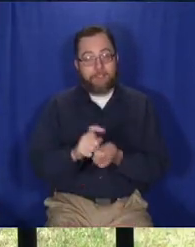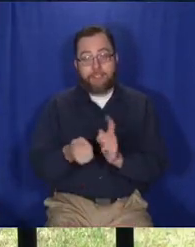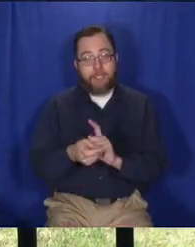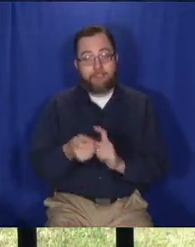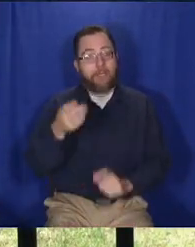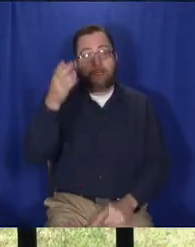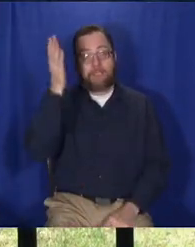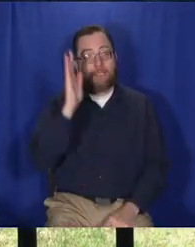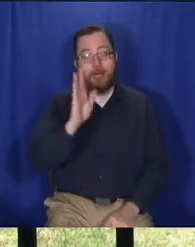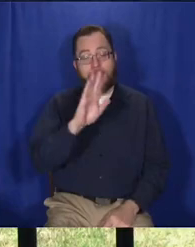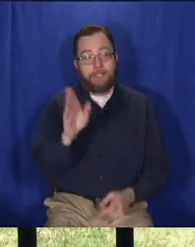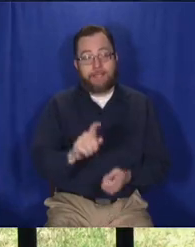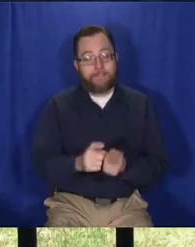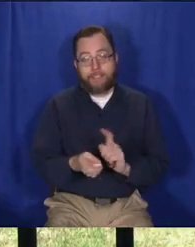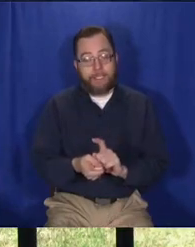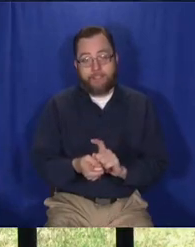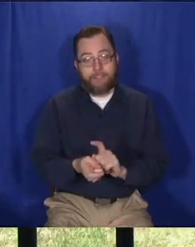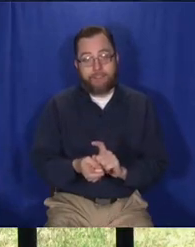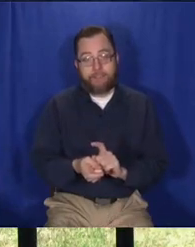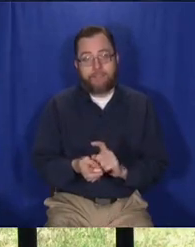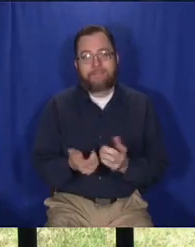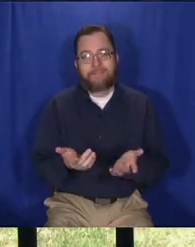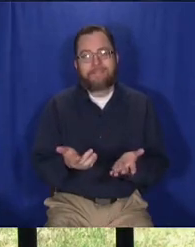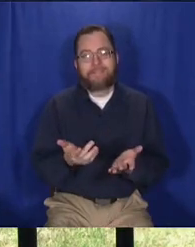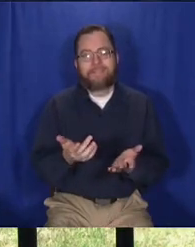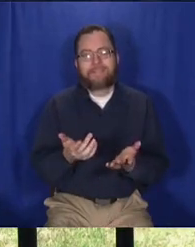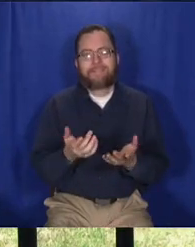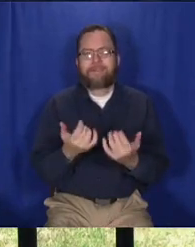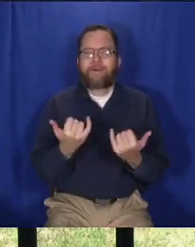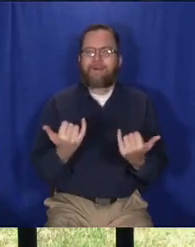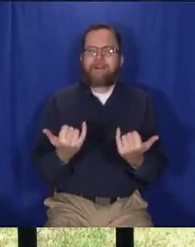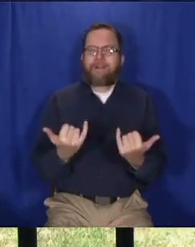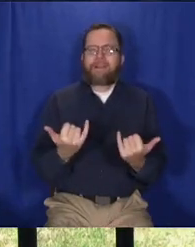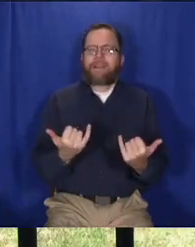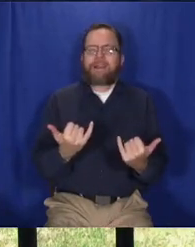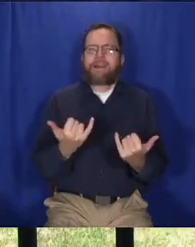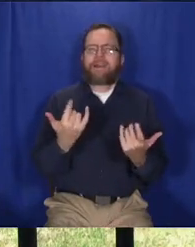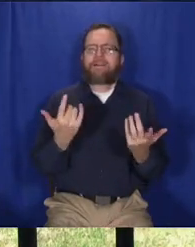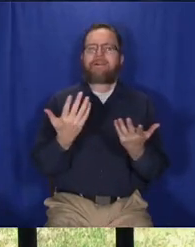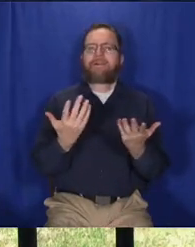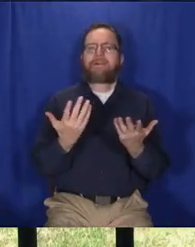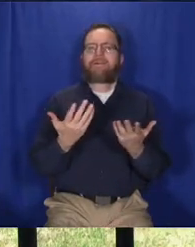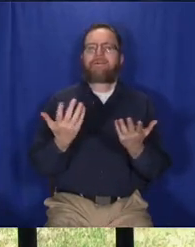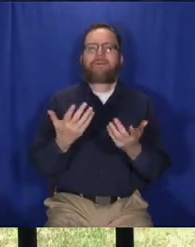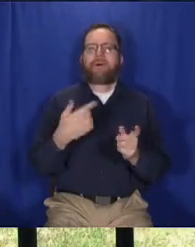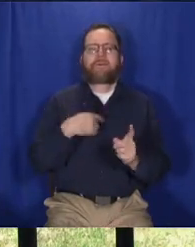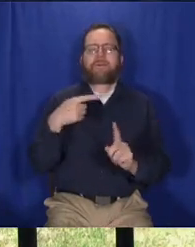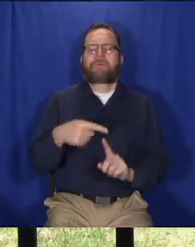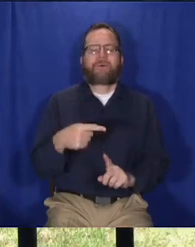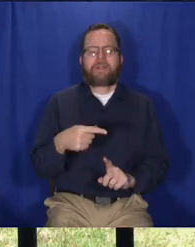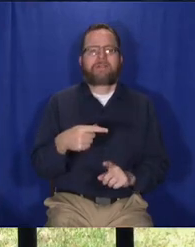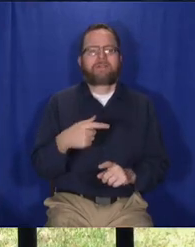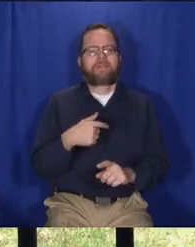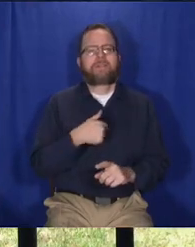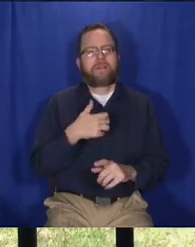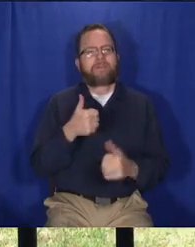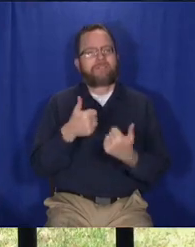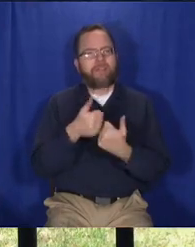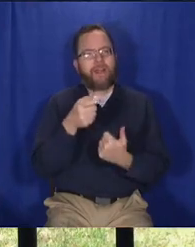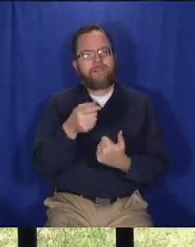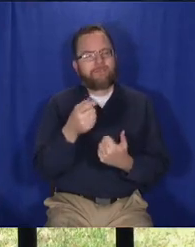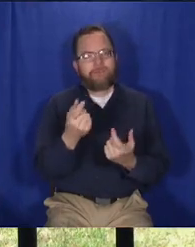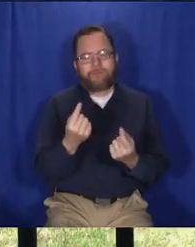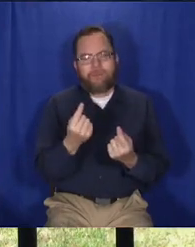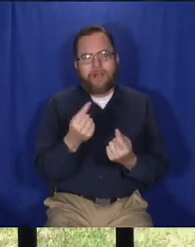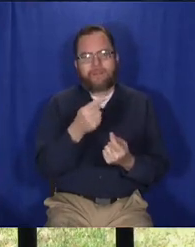is unchanging. So what do we do with that? Well, two things I would like to challenge you with. One, rest on